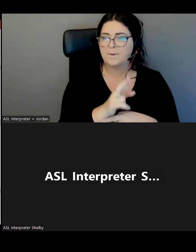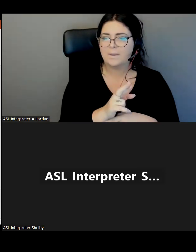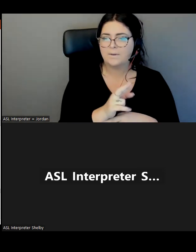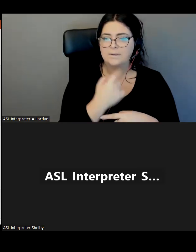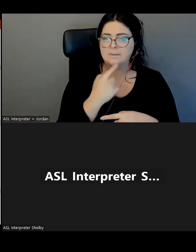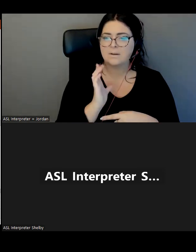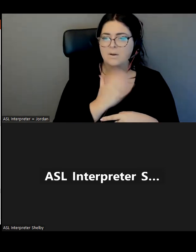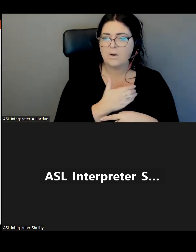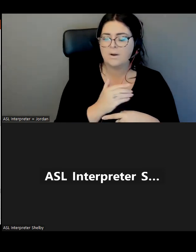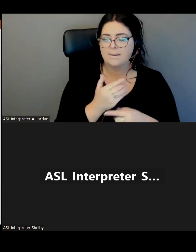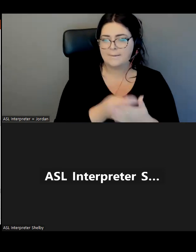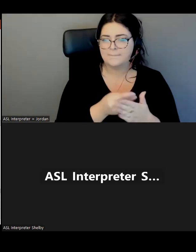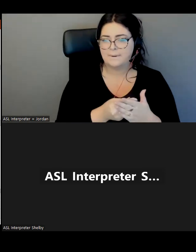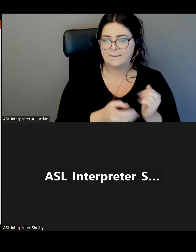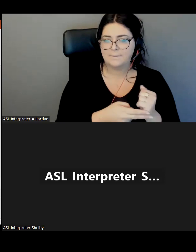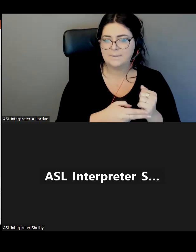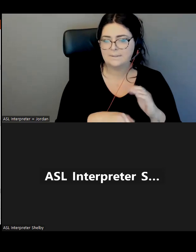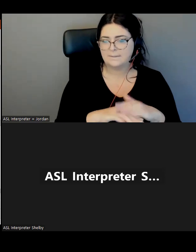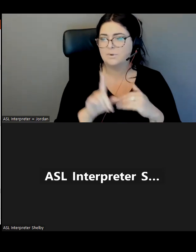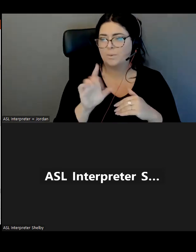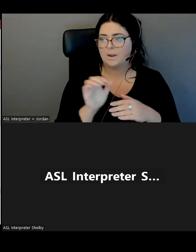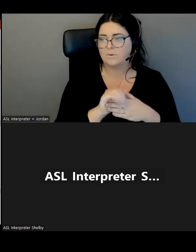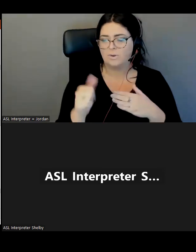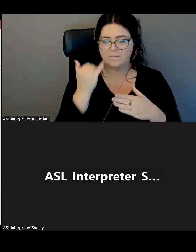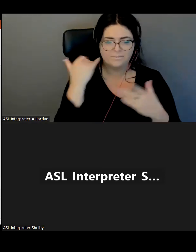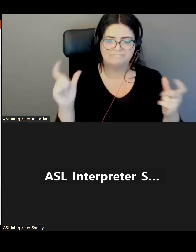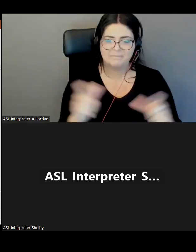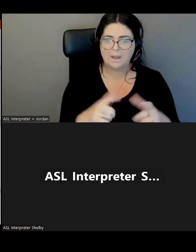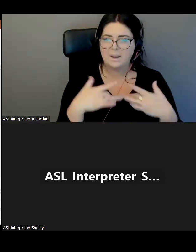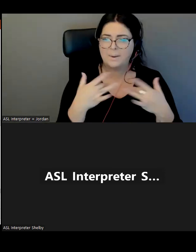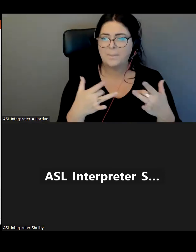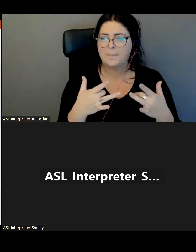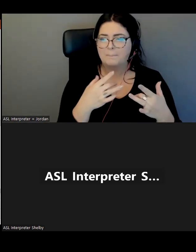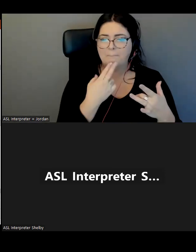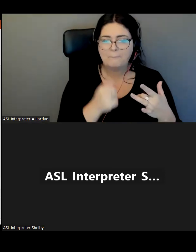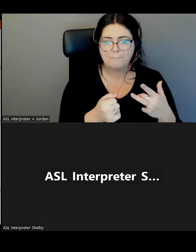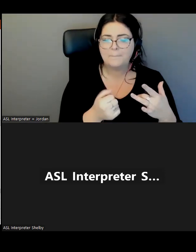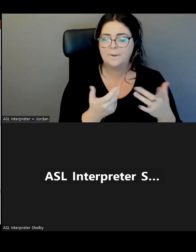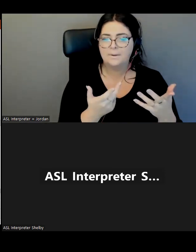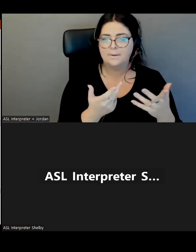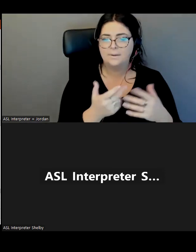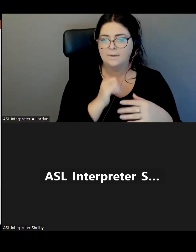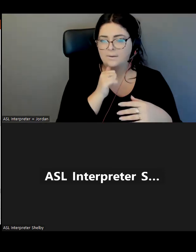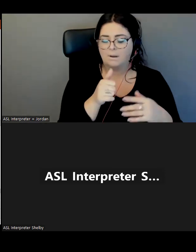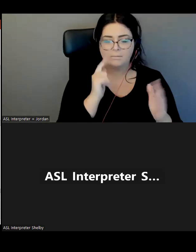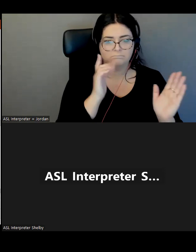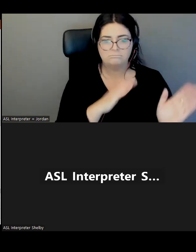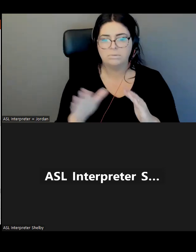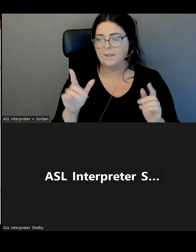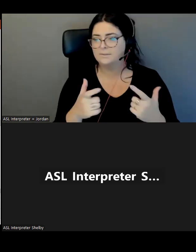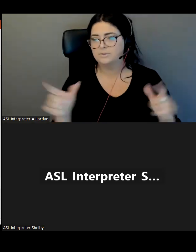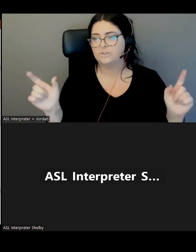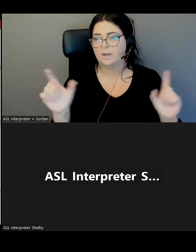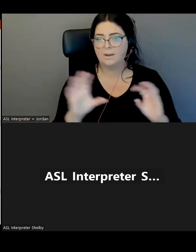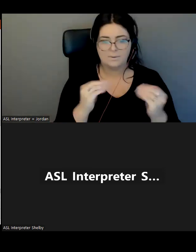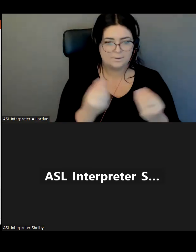funds are up to $100. So for smaller events, if you're looking for if it's not something that you're planning like a big